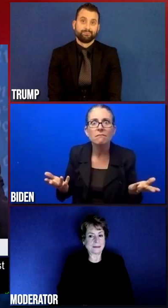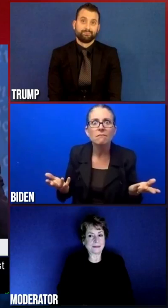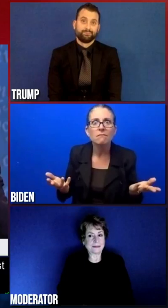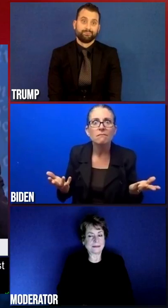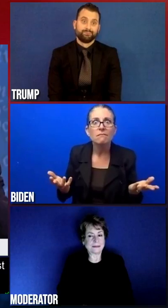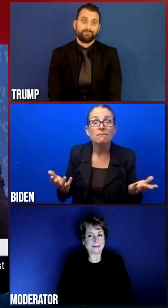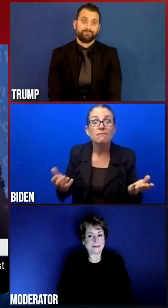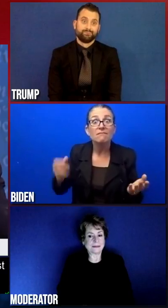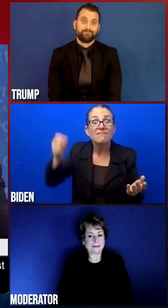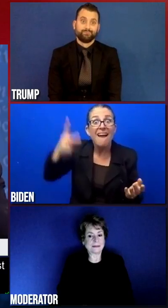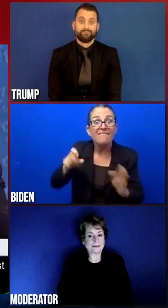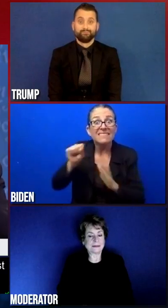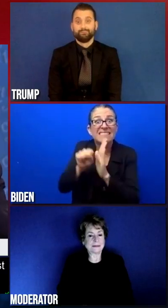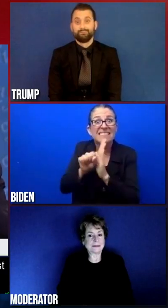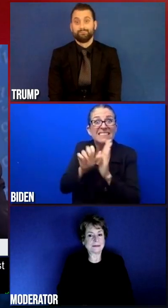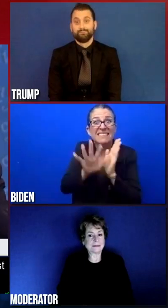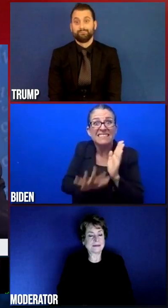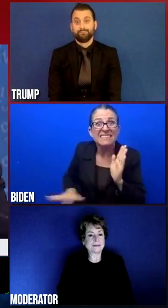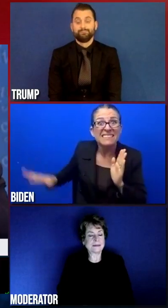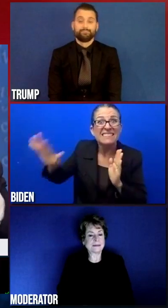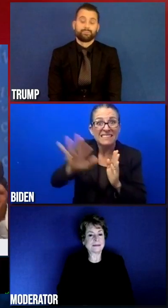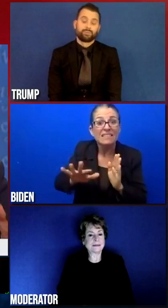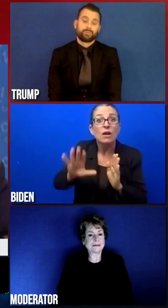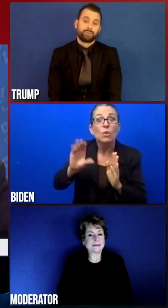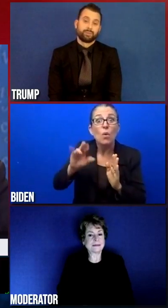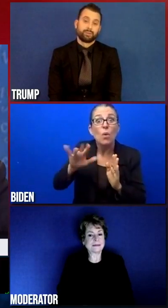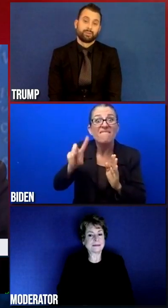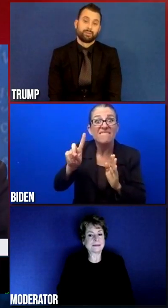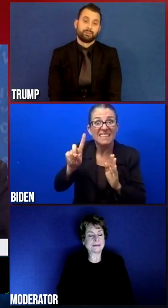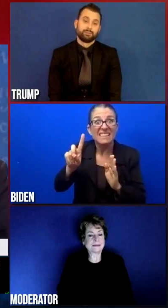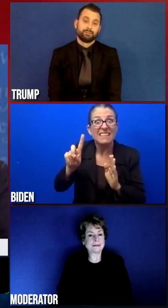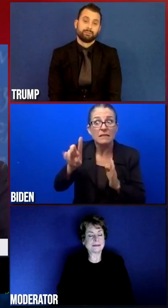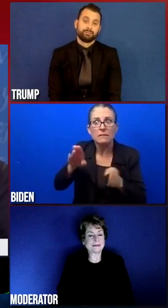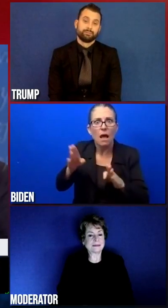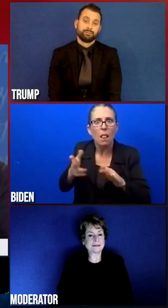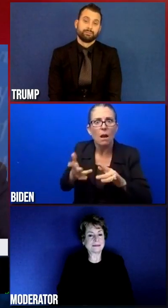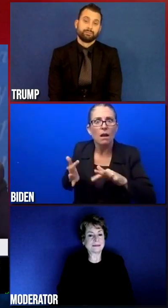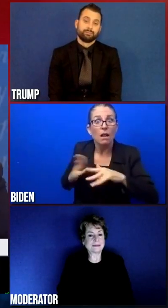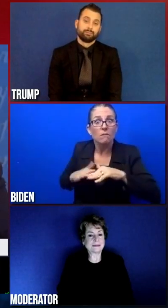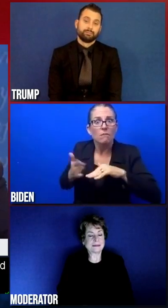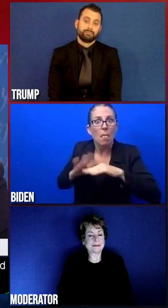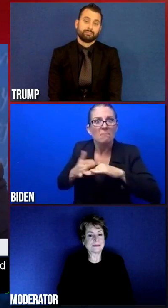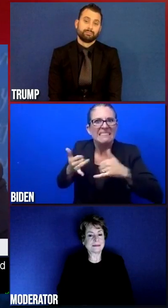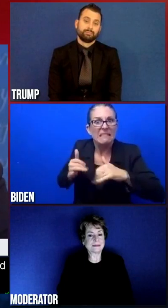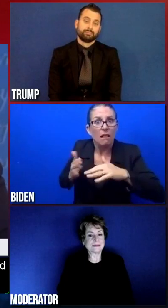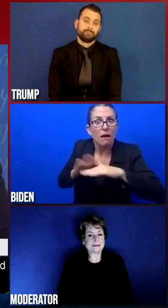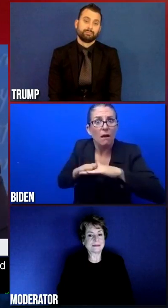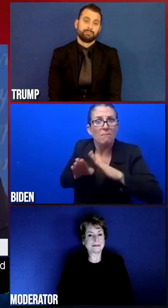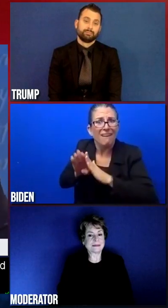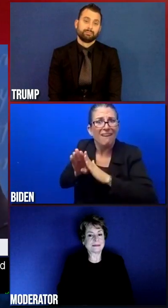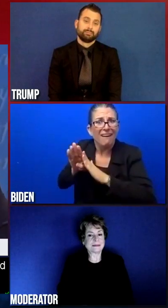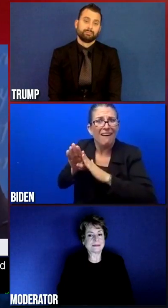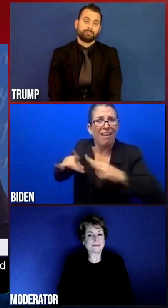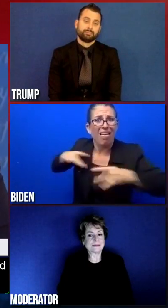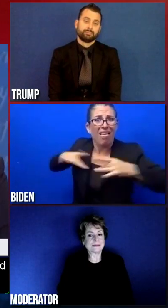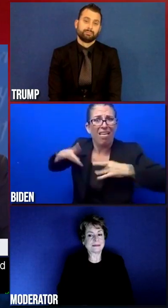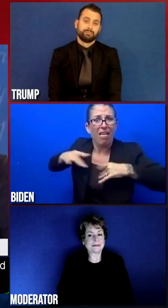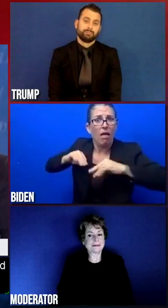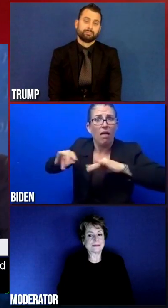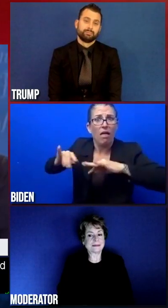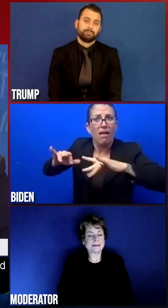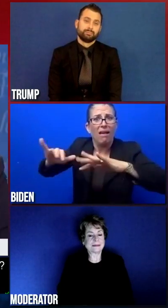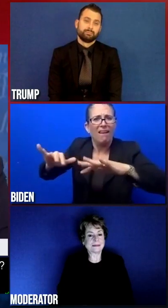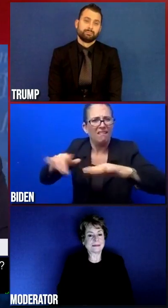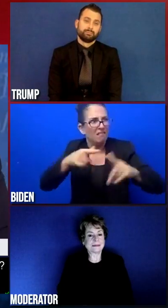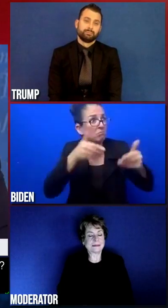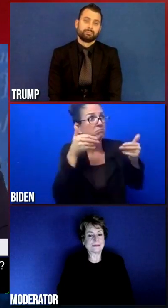COVID cases in the United States of America. And he wants to open it up more. Why does he want to open it up? Why doesn't he take care of the American? You can't